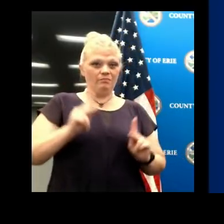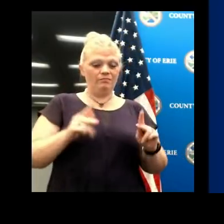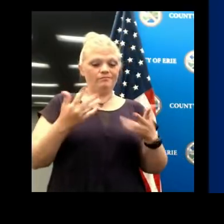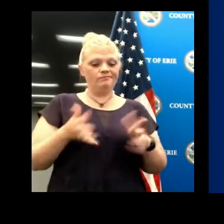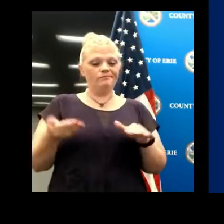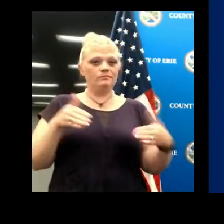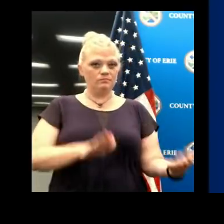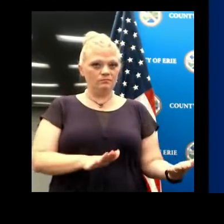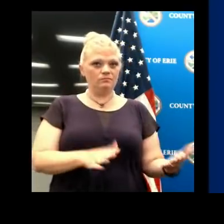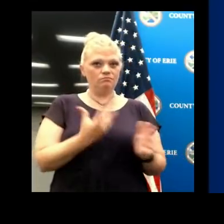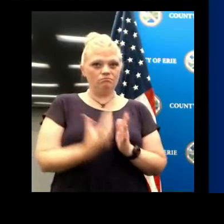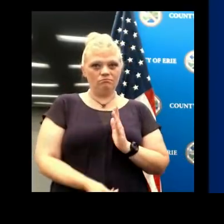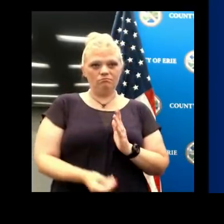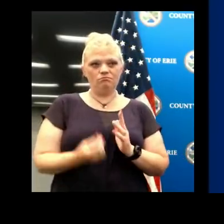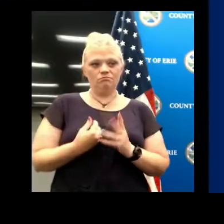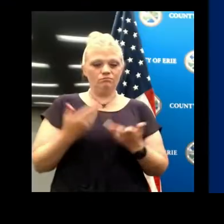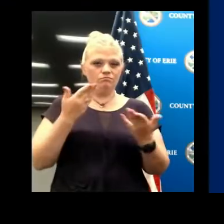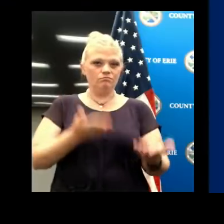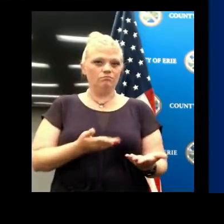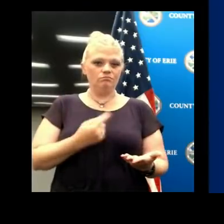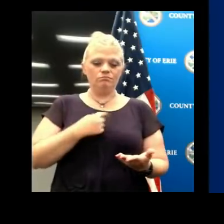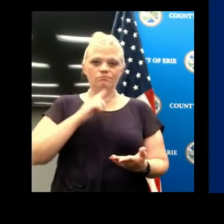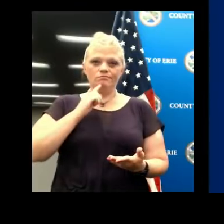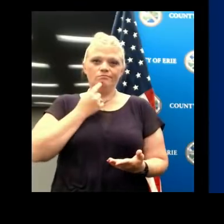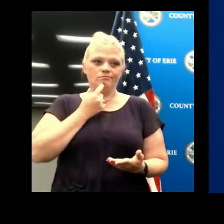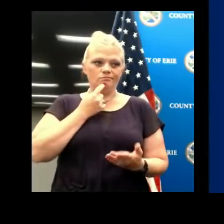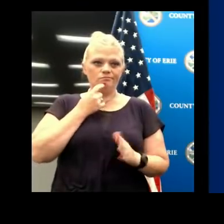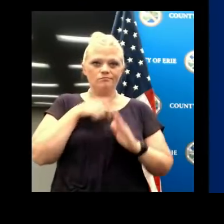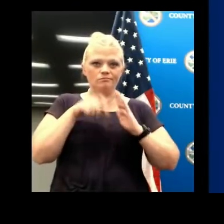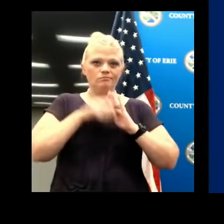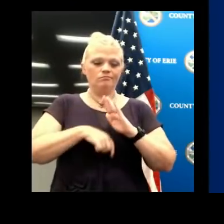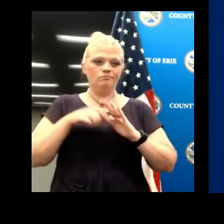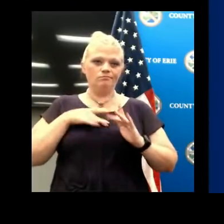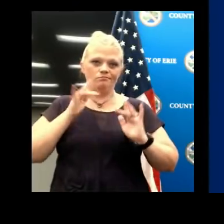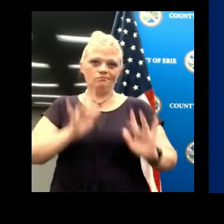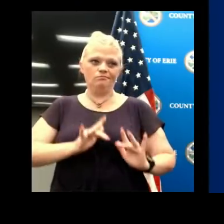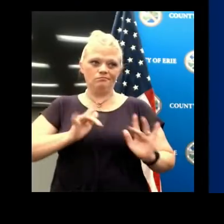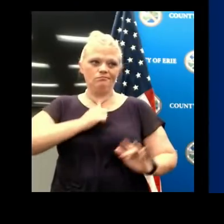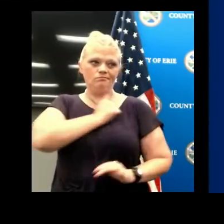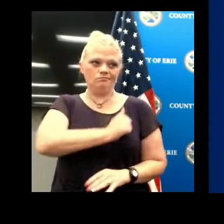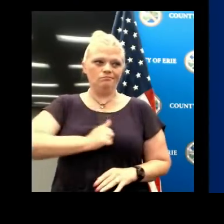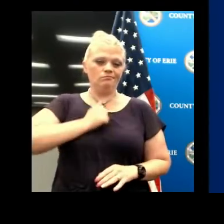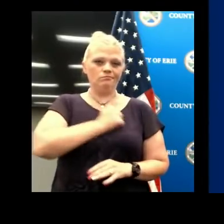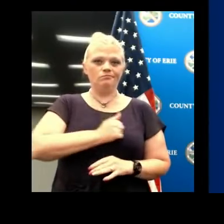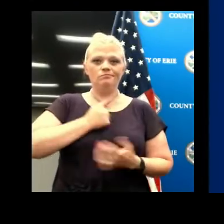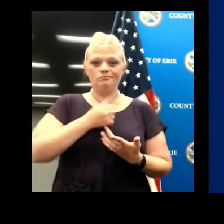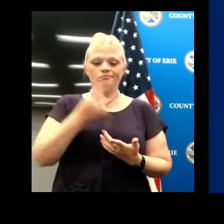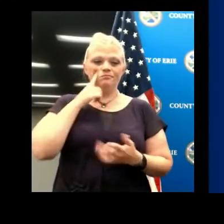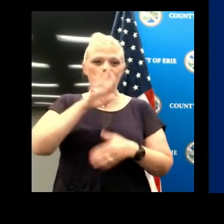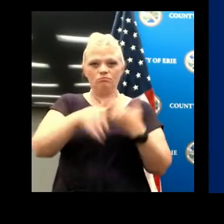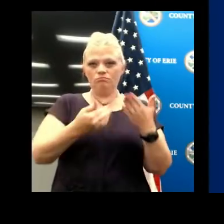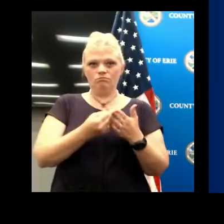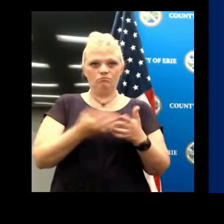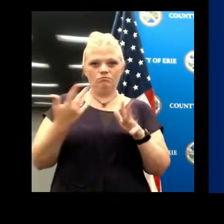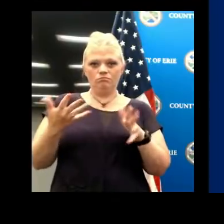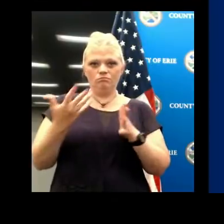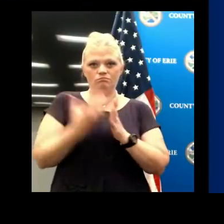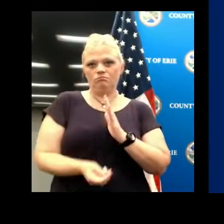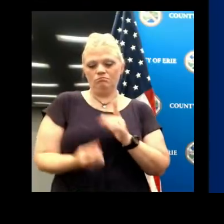died. We offer our deepest condolences, of course, to the family and loved ones of those who unfortunately have perished from